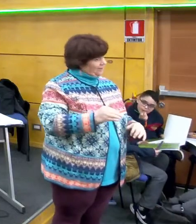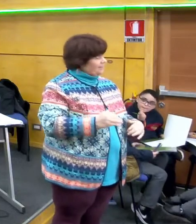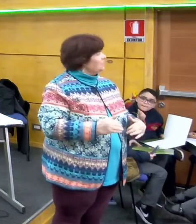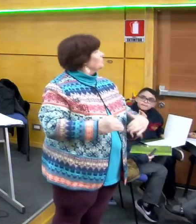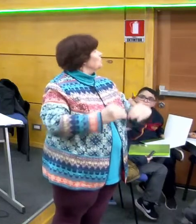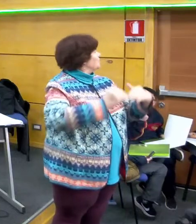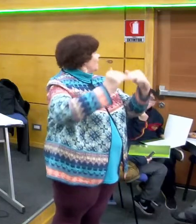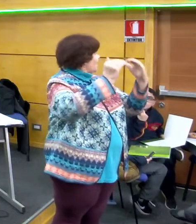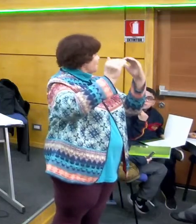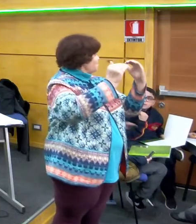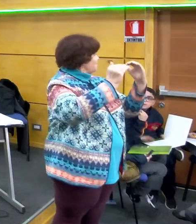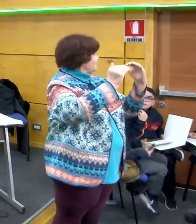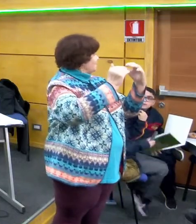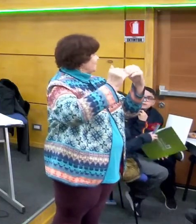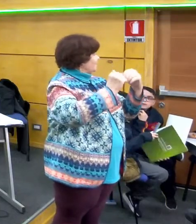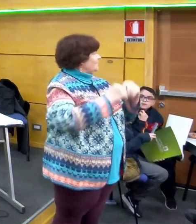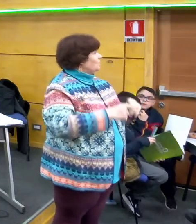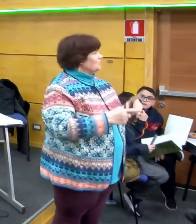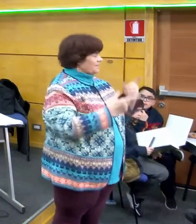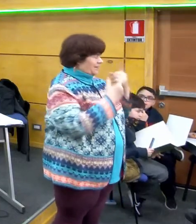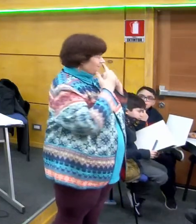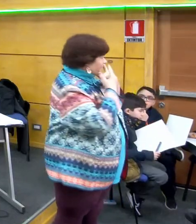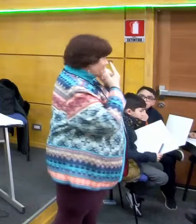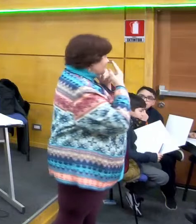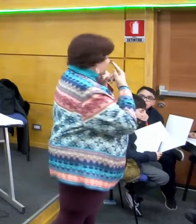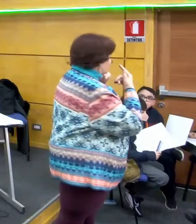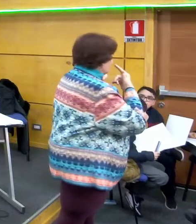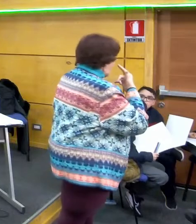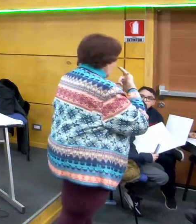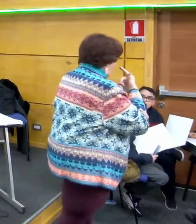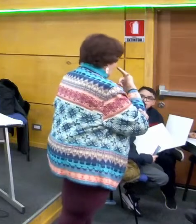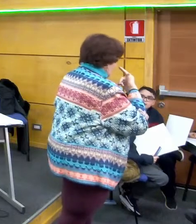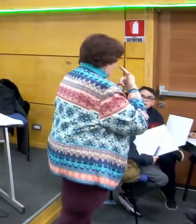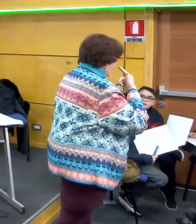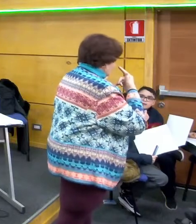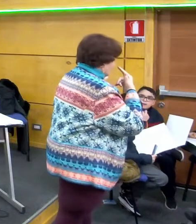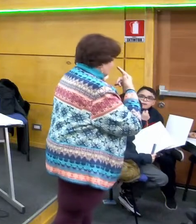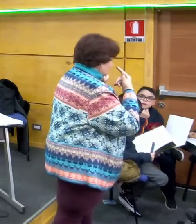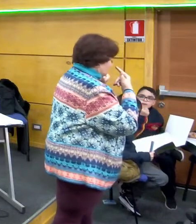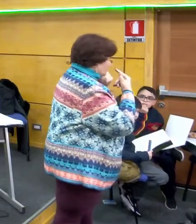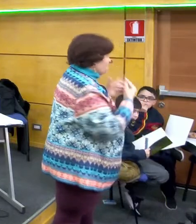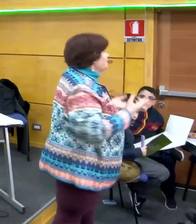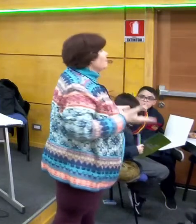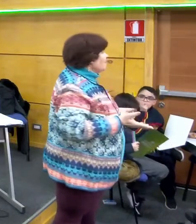partner look up or did they look you in the eye?